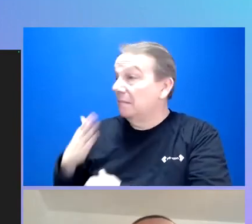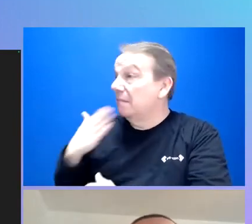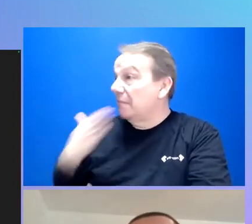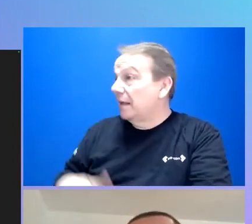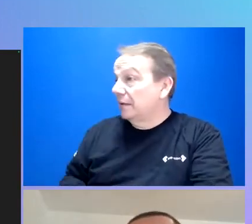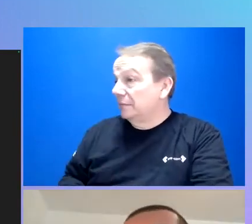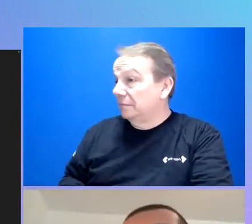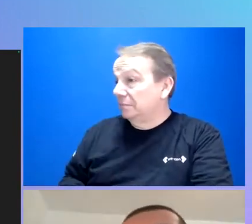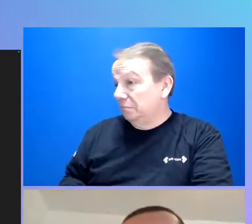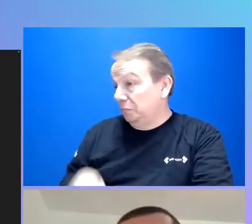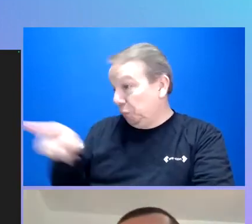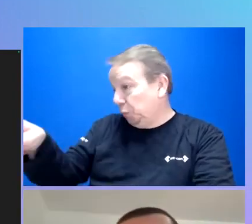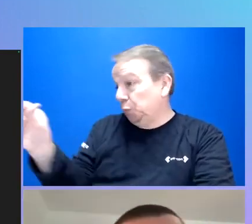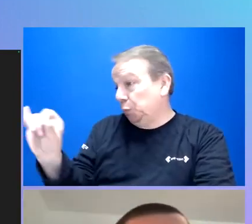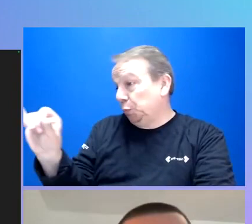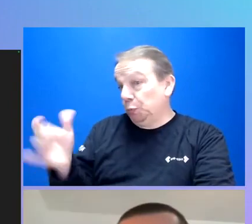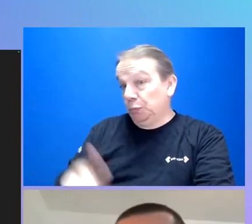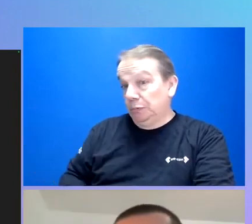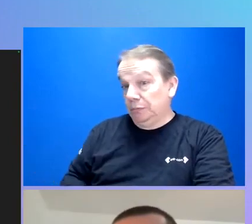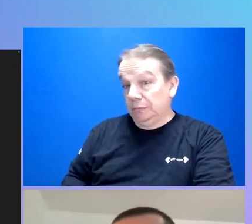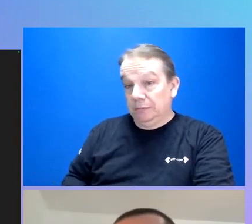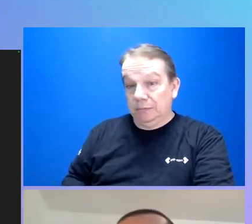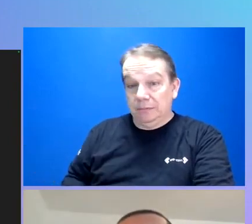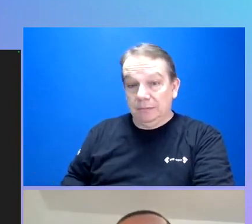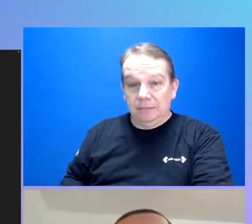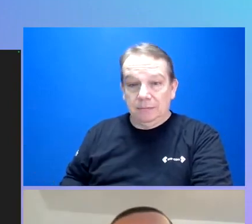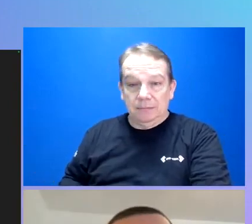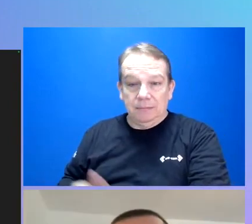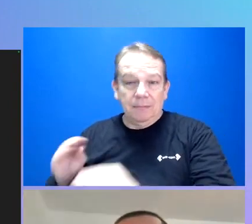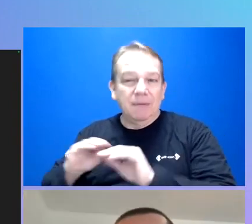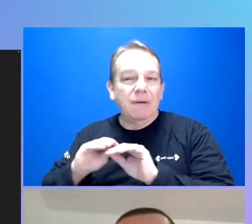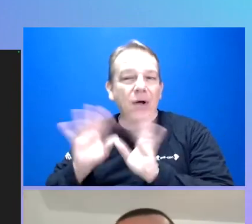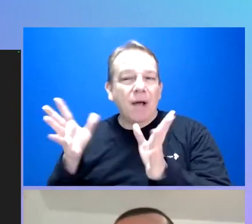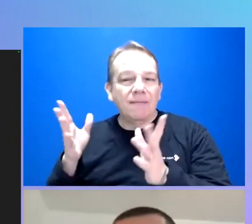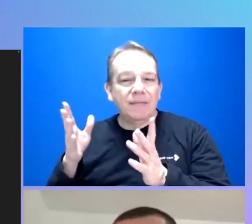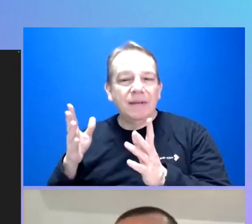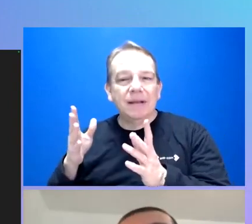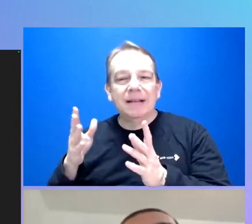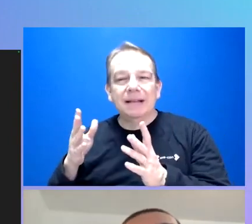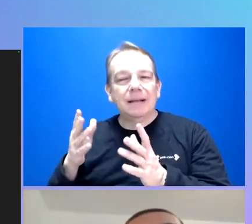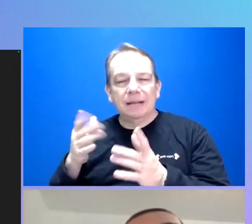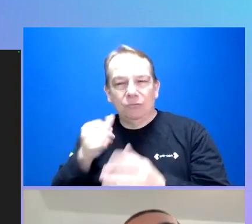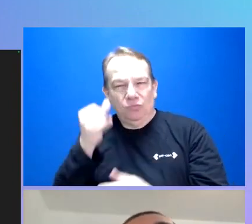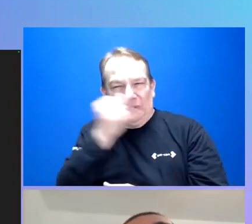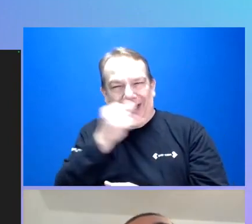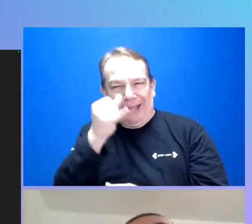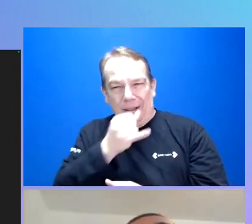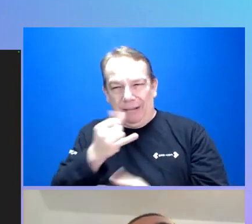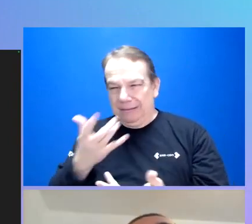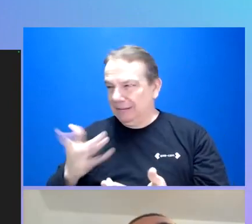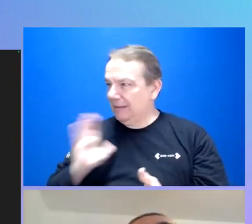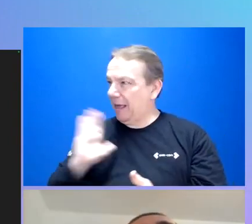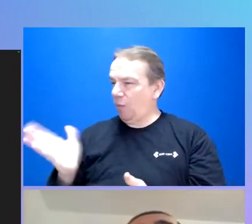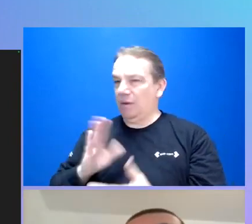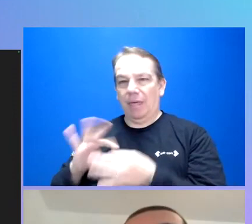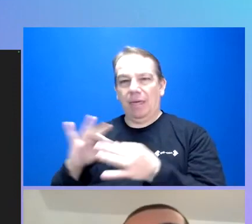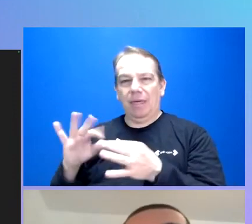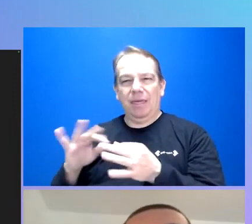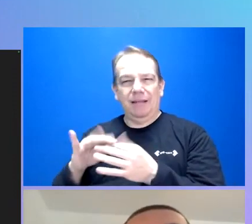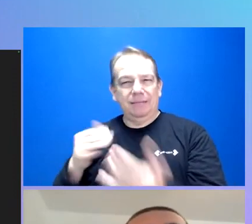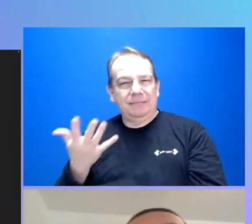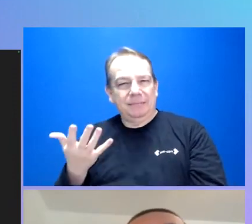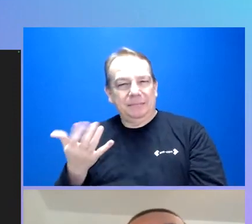"Thanks. So do you." And at this point, obviously, I was contemplating the sort of absurdity of this conversation. And